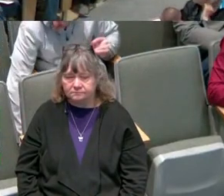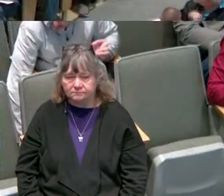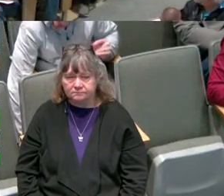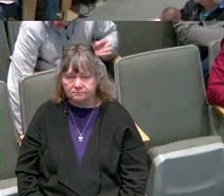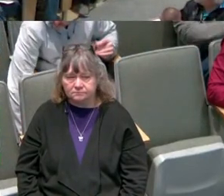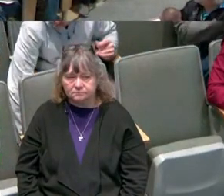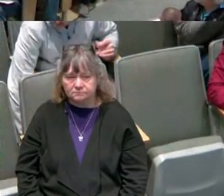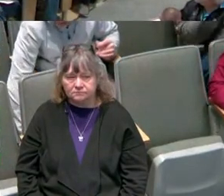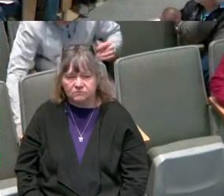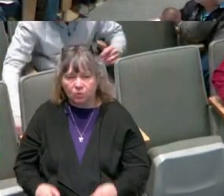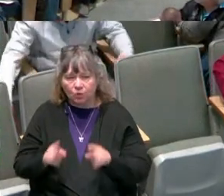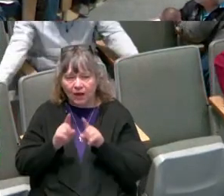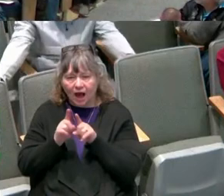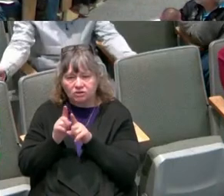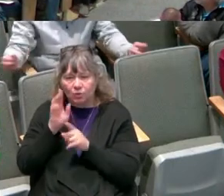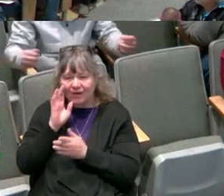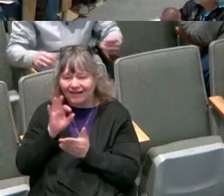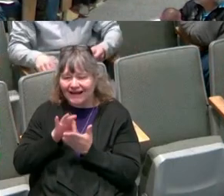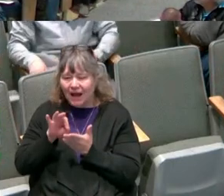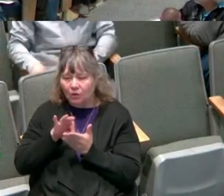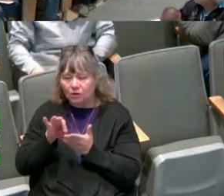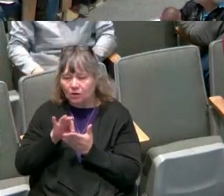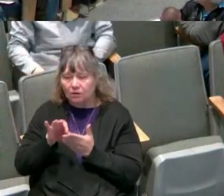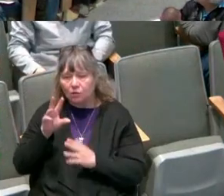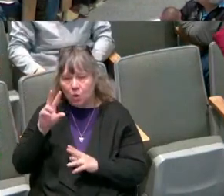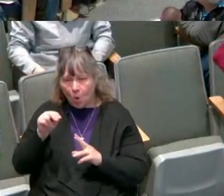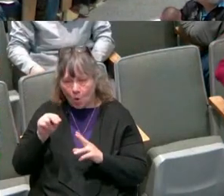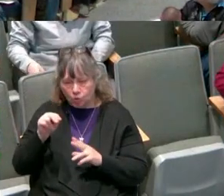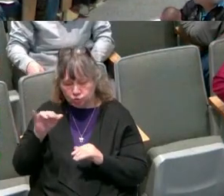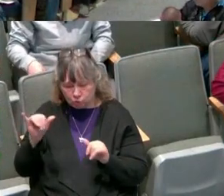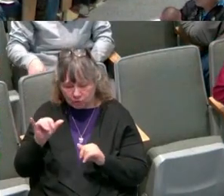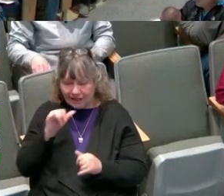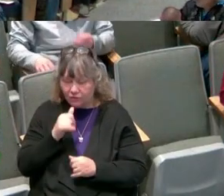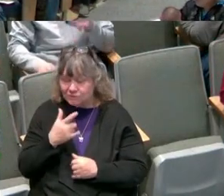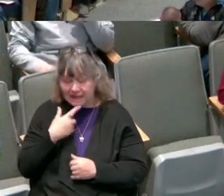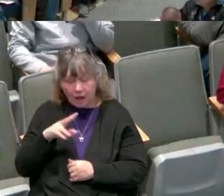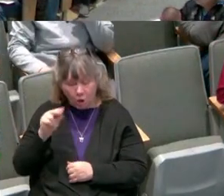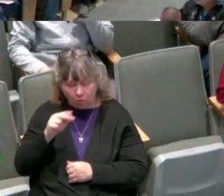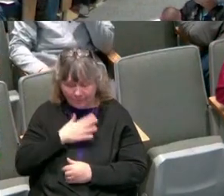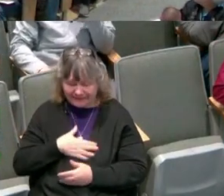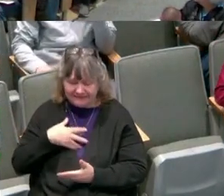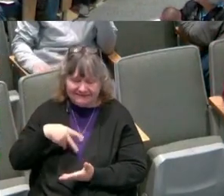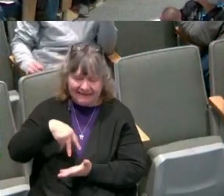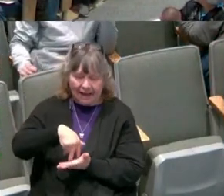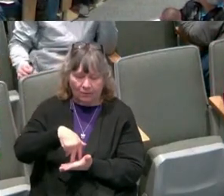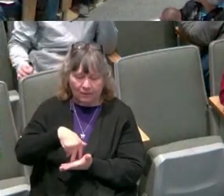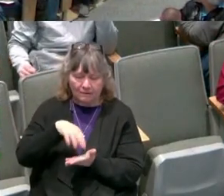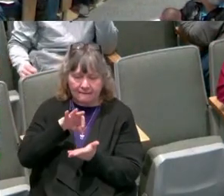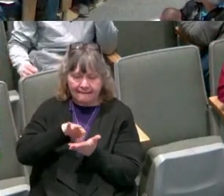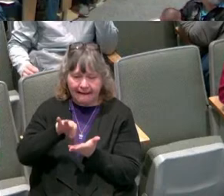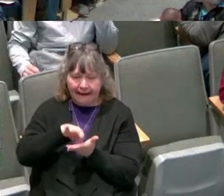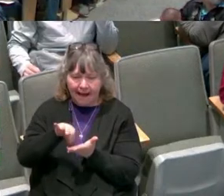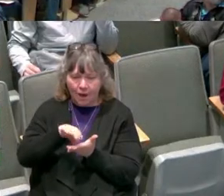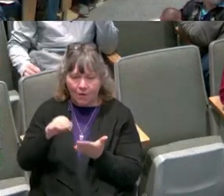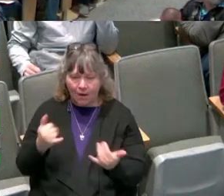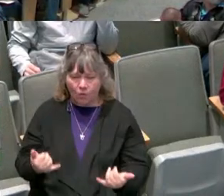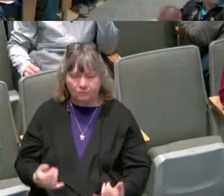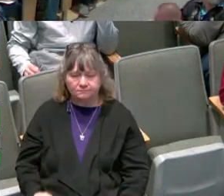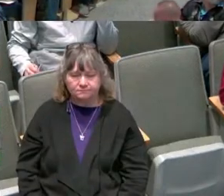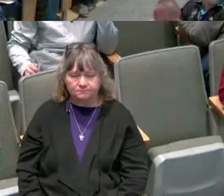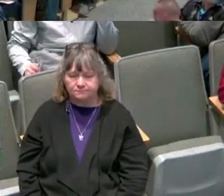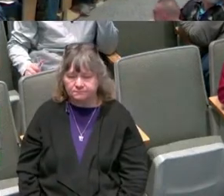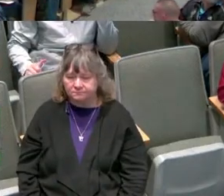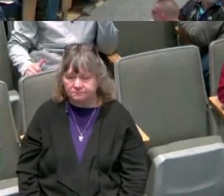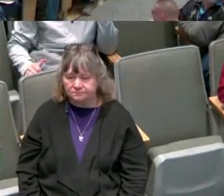so we are also going to count the the Nays if you vote Nay please stand up and you will be counted now so please